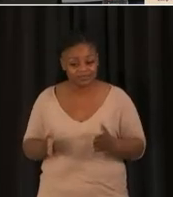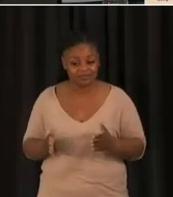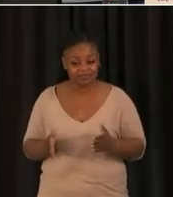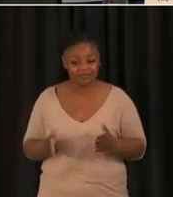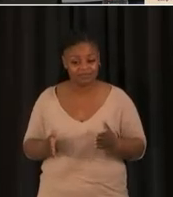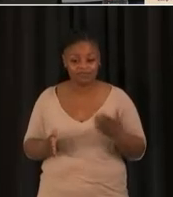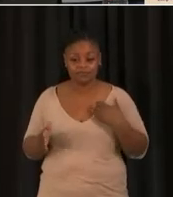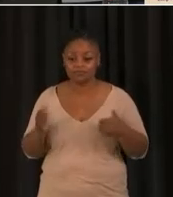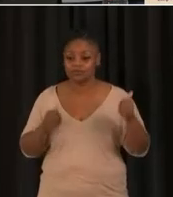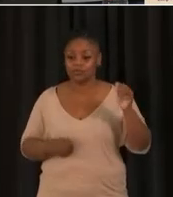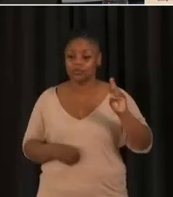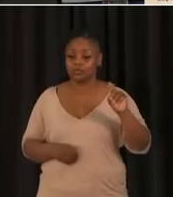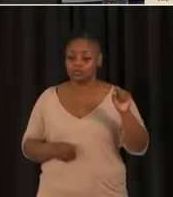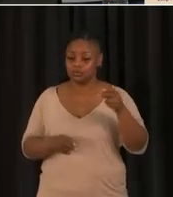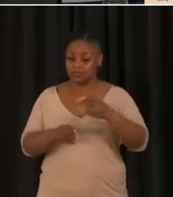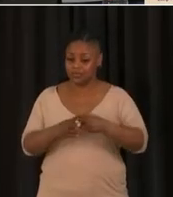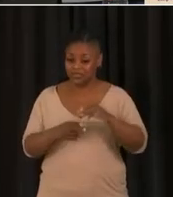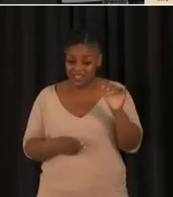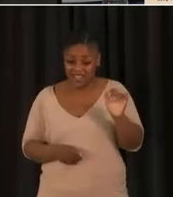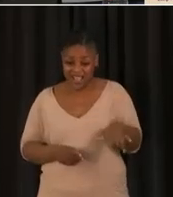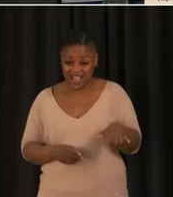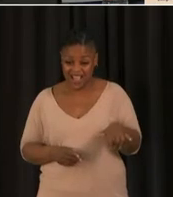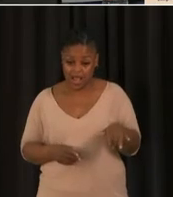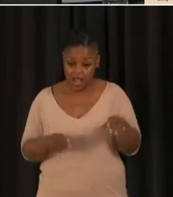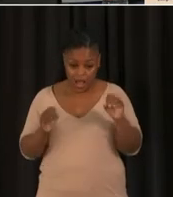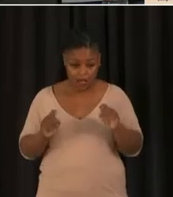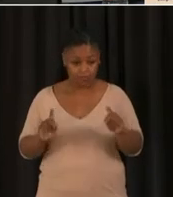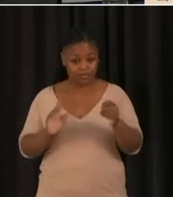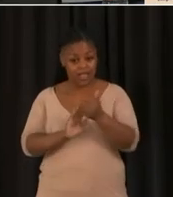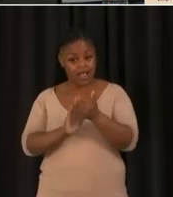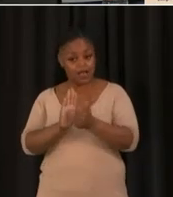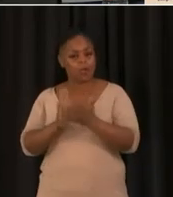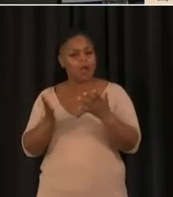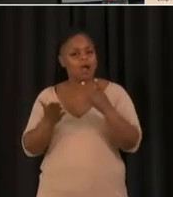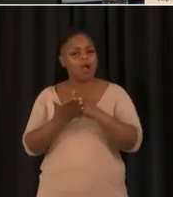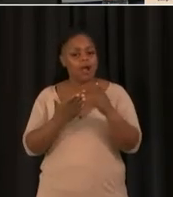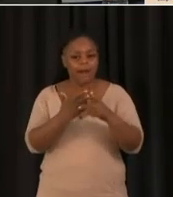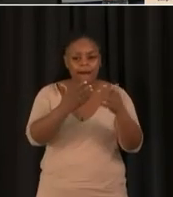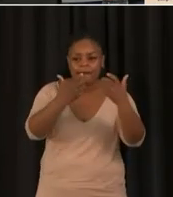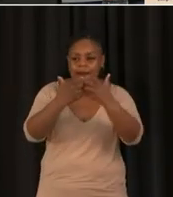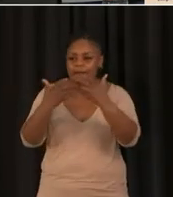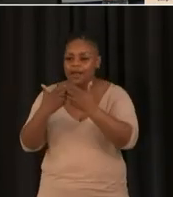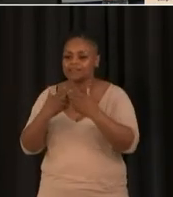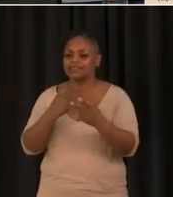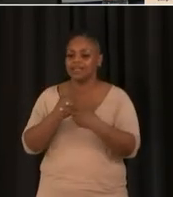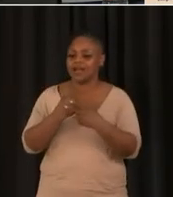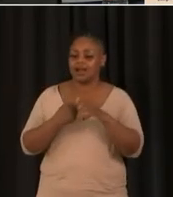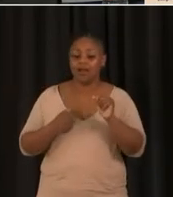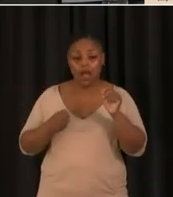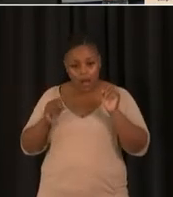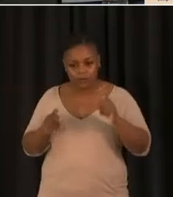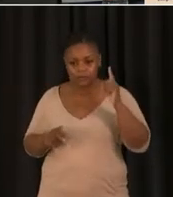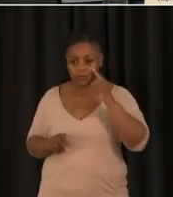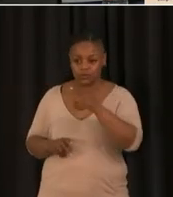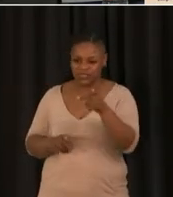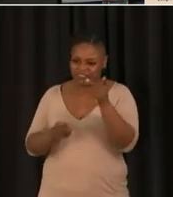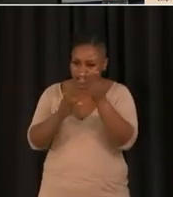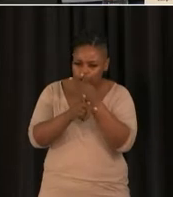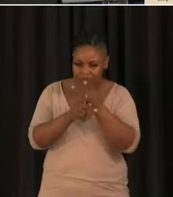slide, please. An individual can contact a financial navigator to find out how they can help them with